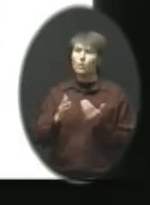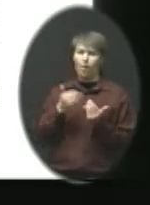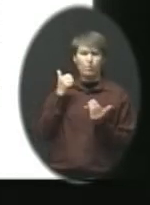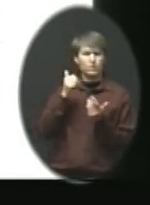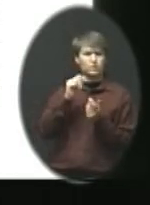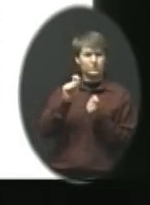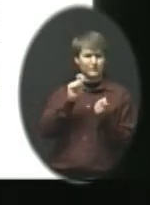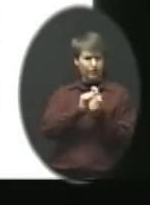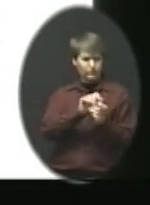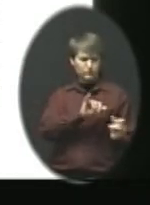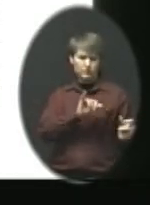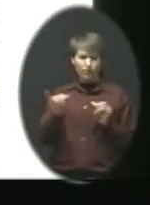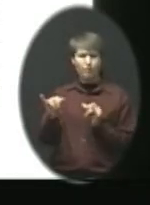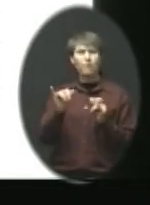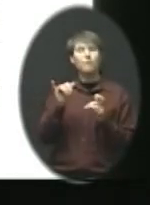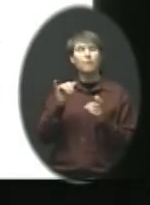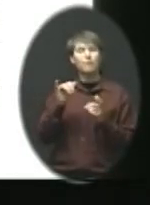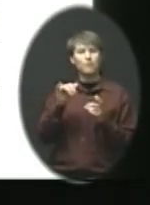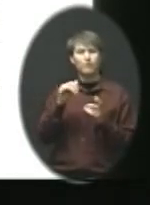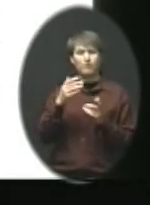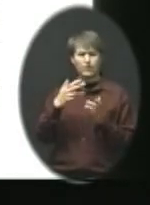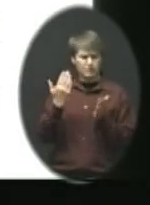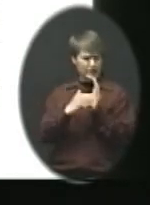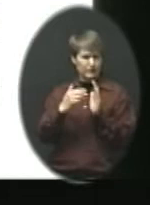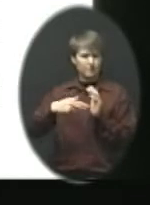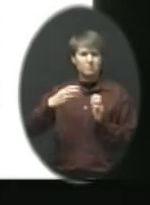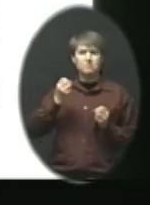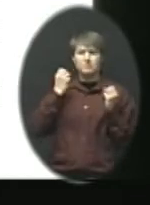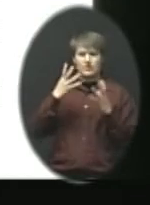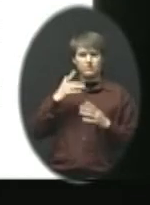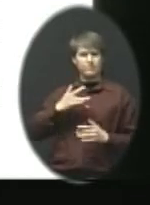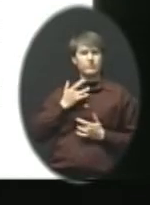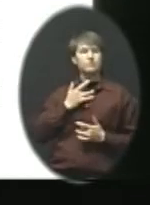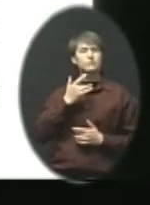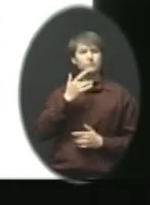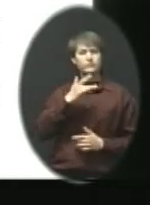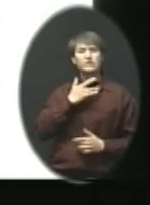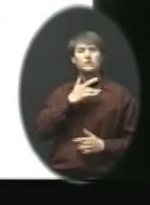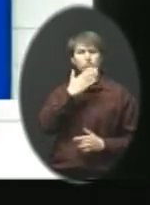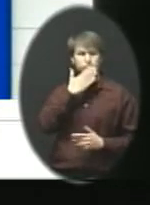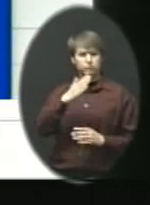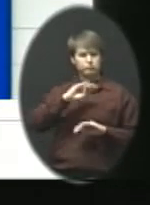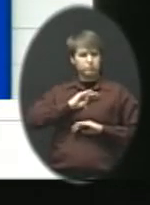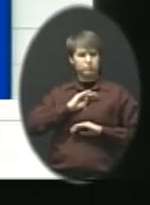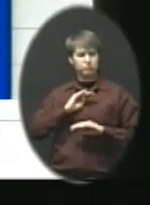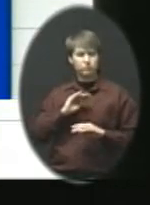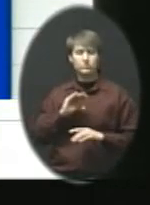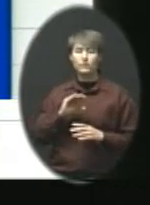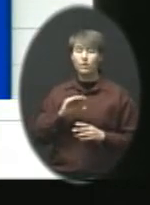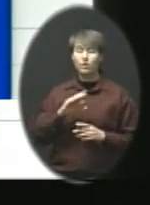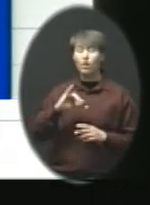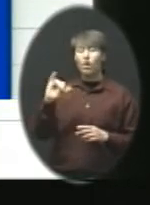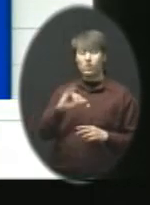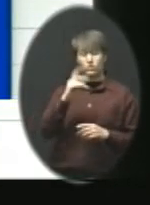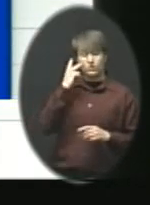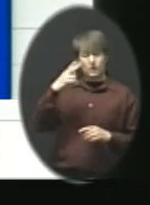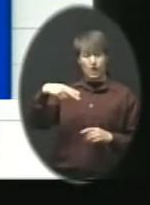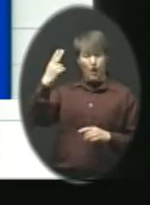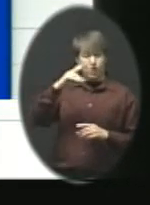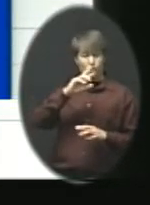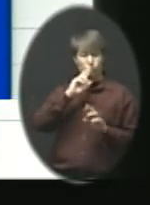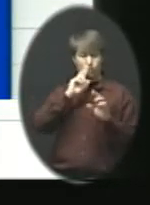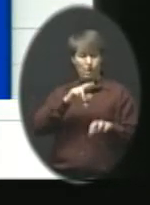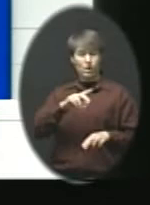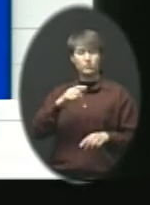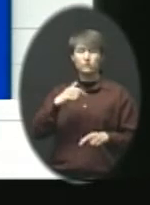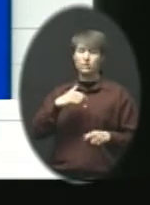same response, very high response of work satisfaction in our school district. And you can also see a very high response that